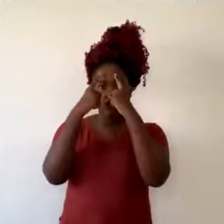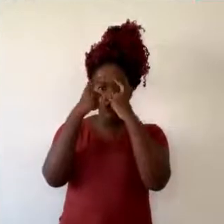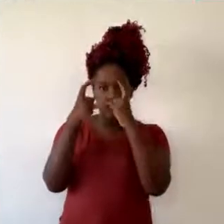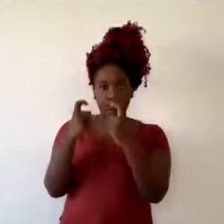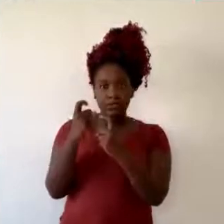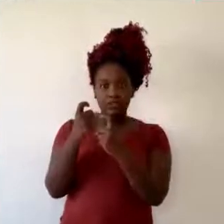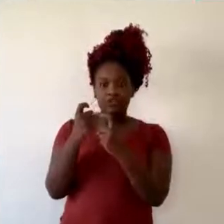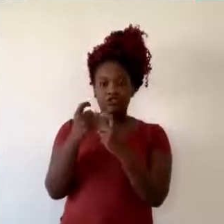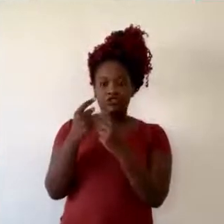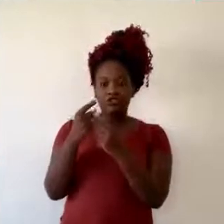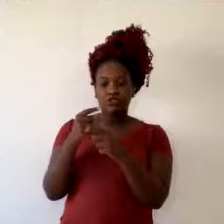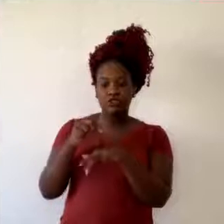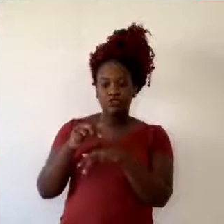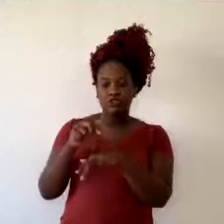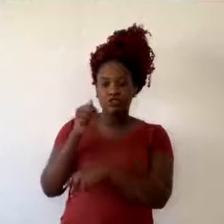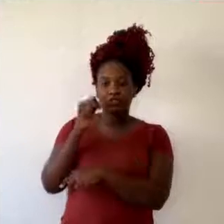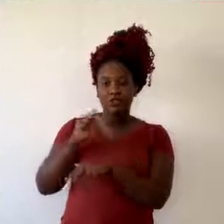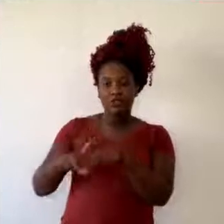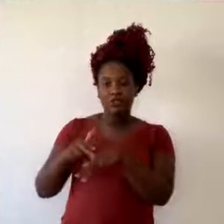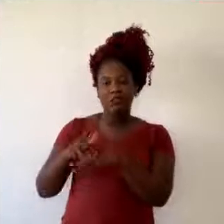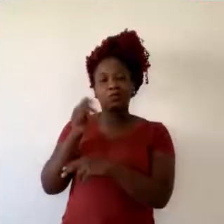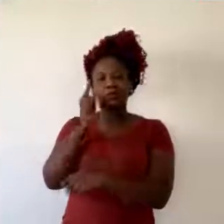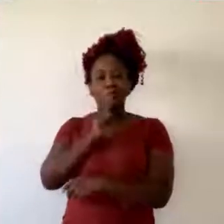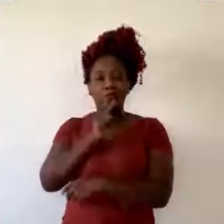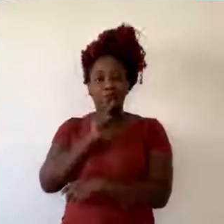gender violence.